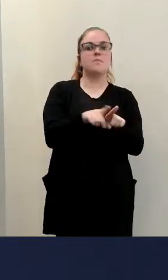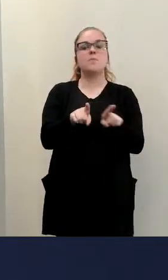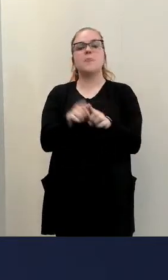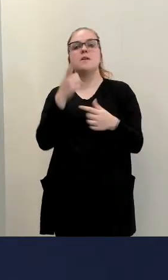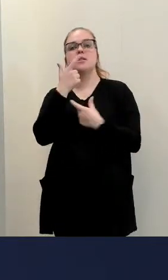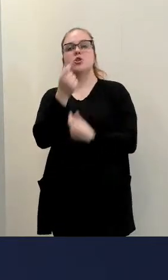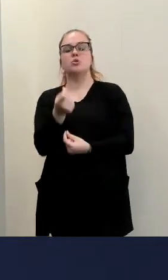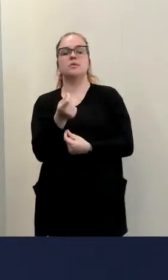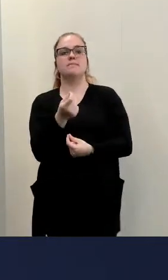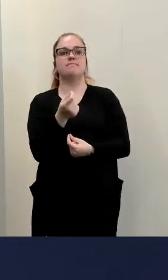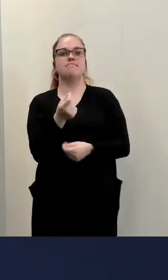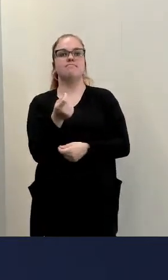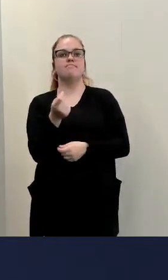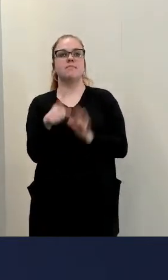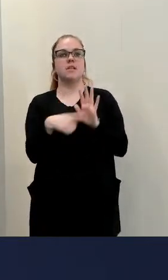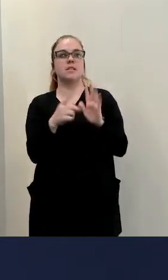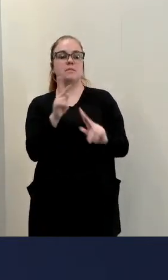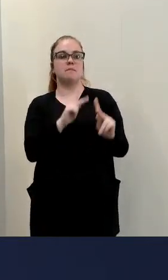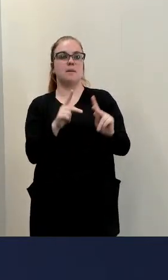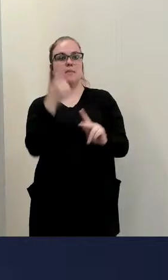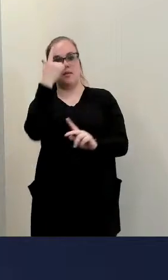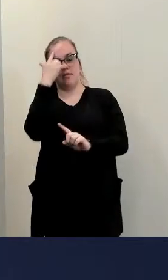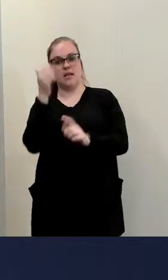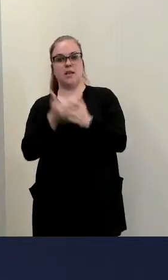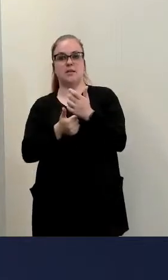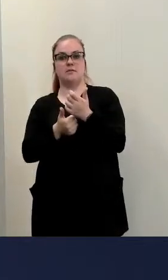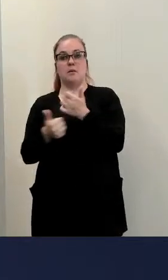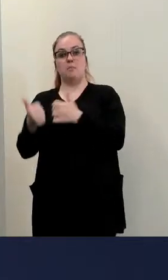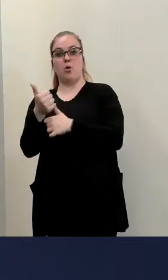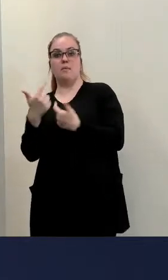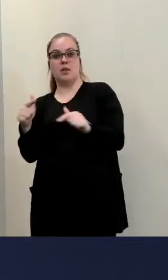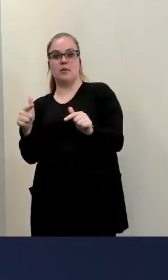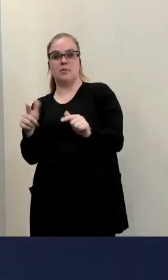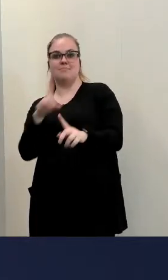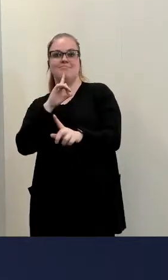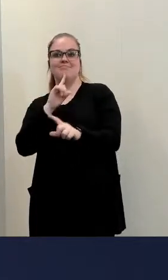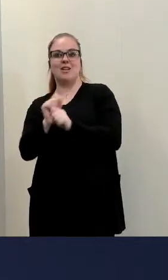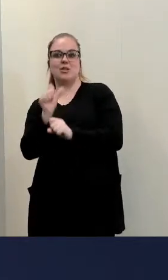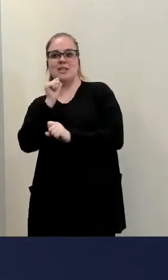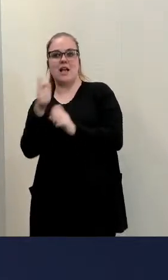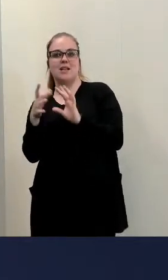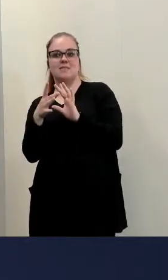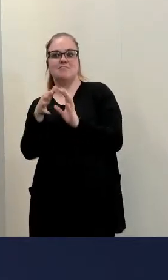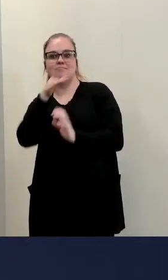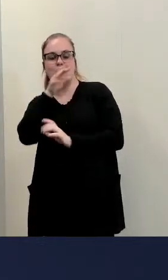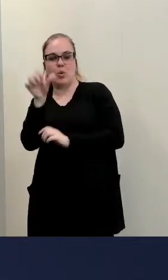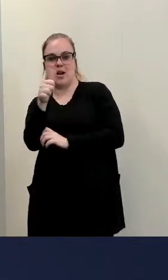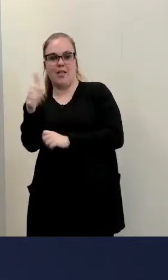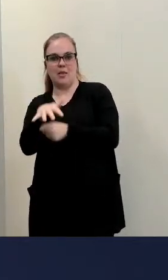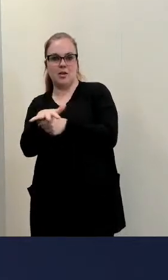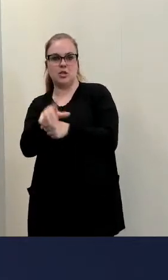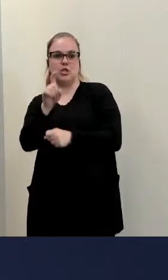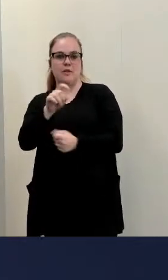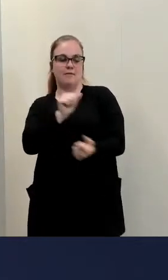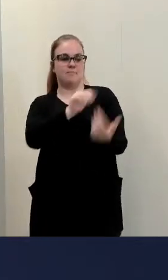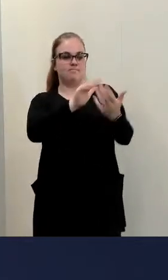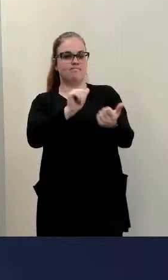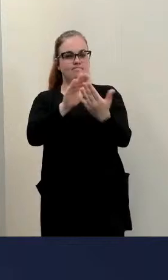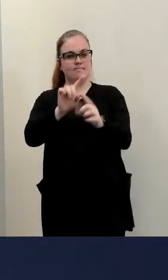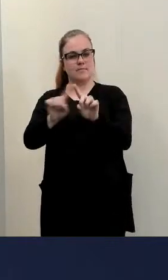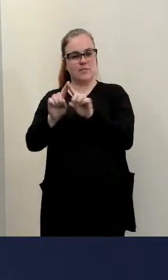is sometimes some of what people consider as the primary languages in one community is not spoken anywhere else. So you have to address it in other ways as